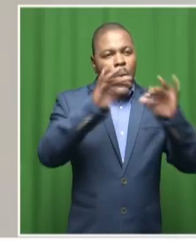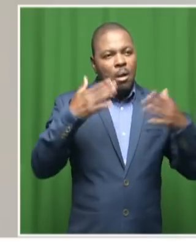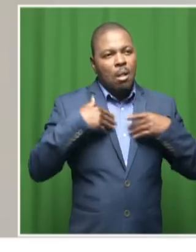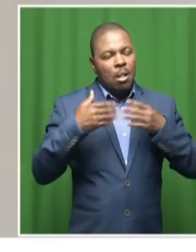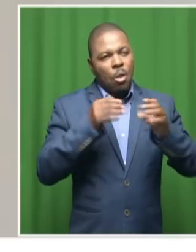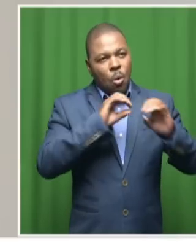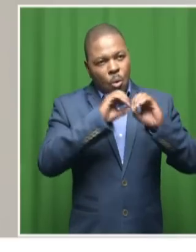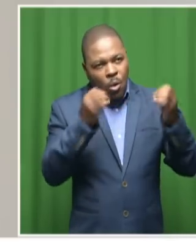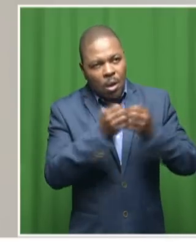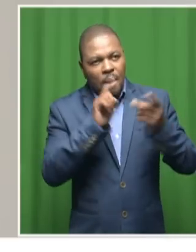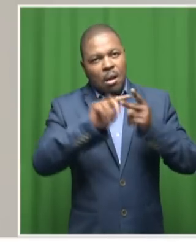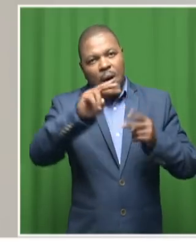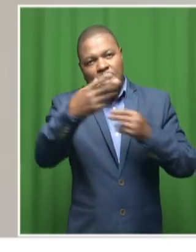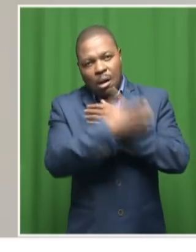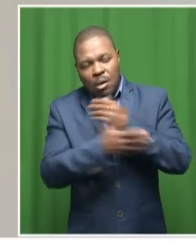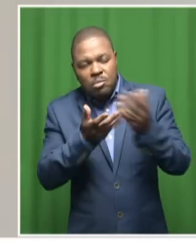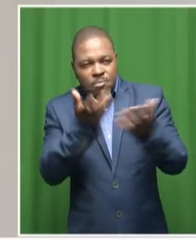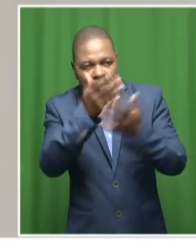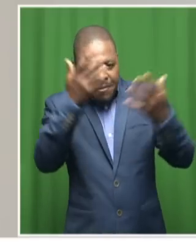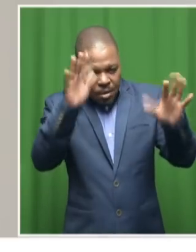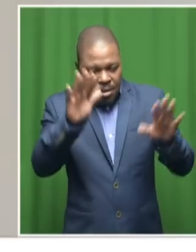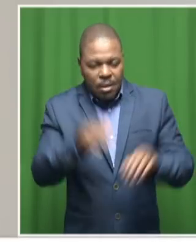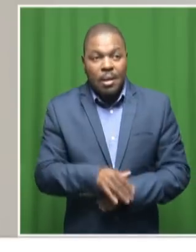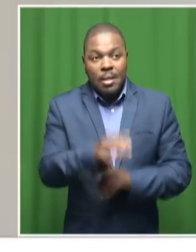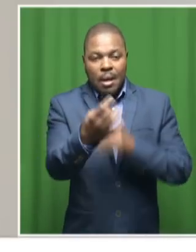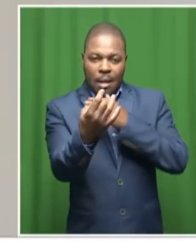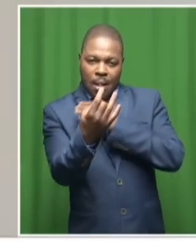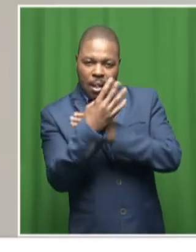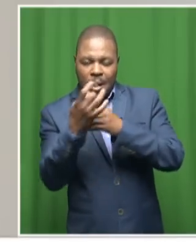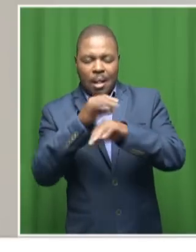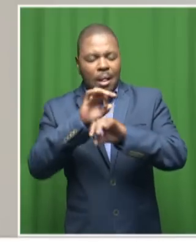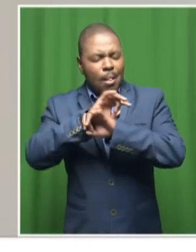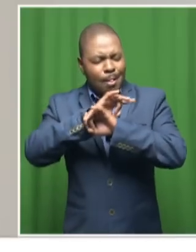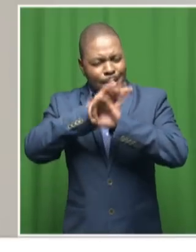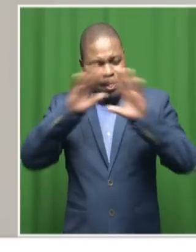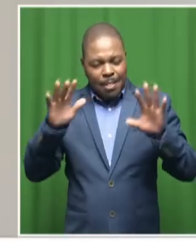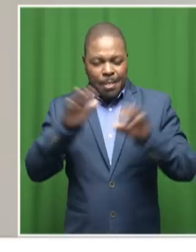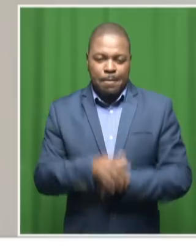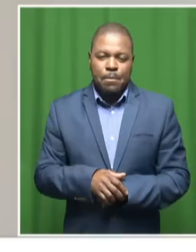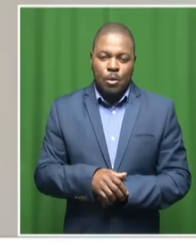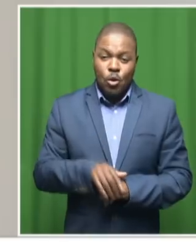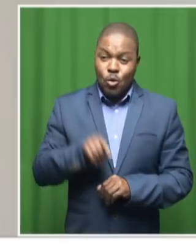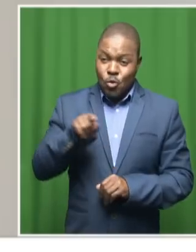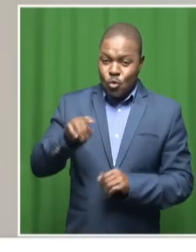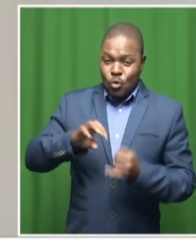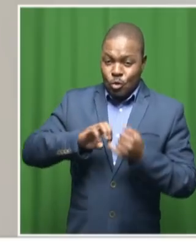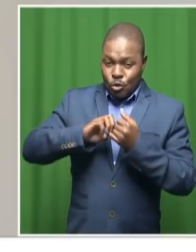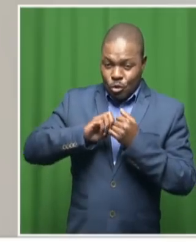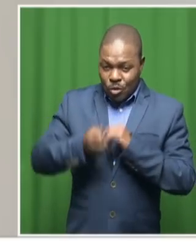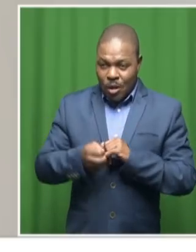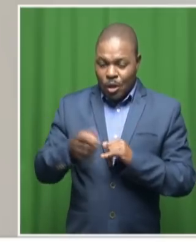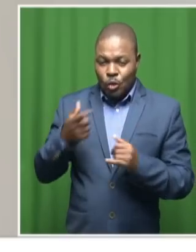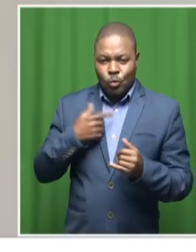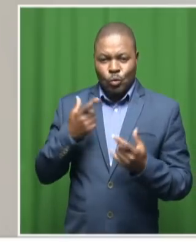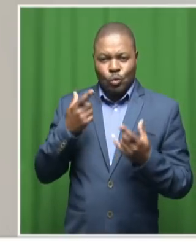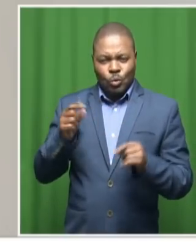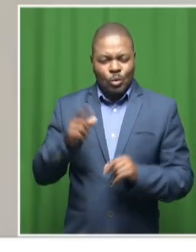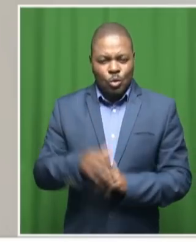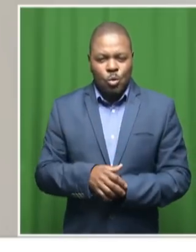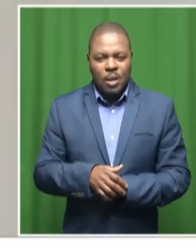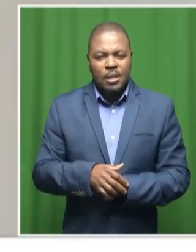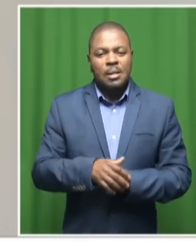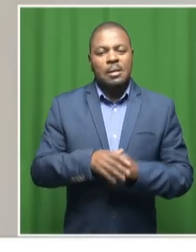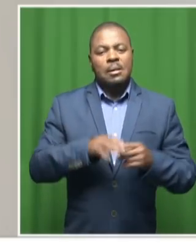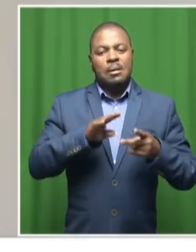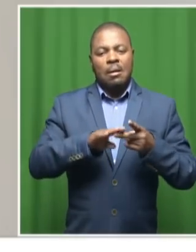and a number of other countries who have advised us very clearly, do not even attempt to cost what you are doing. It's a